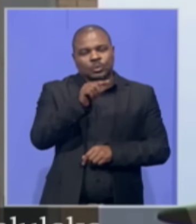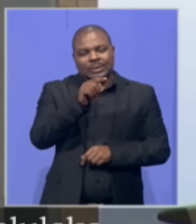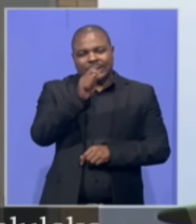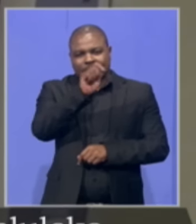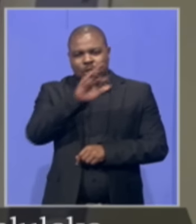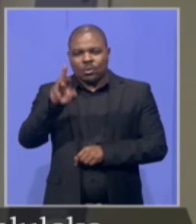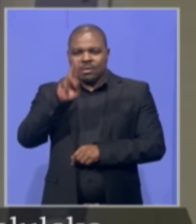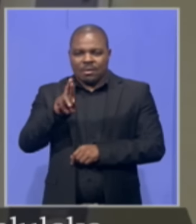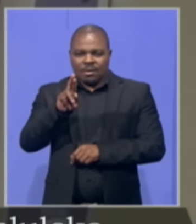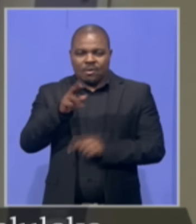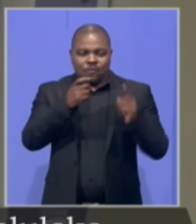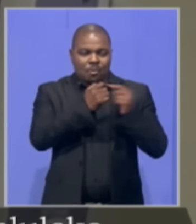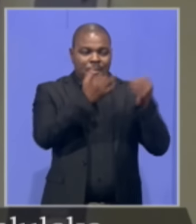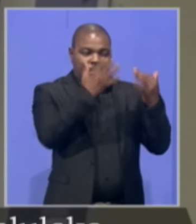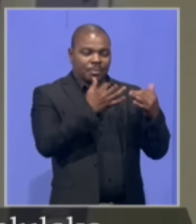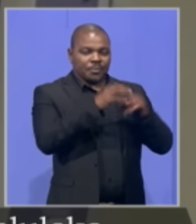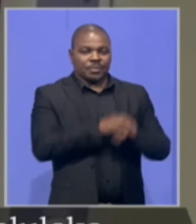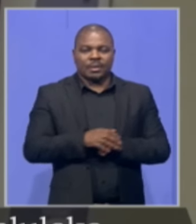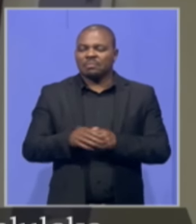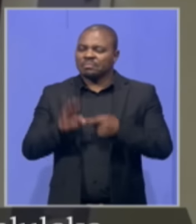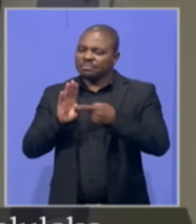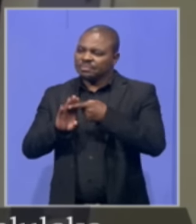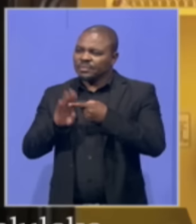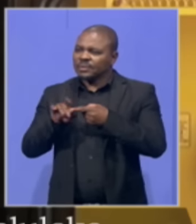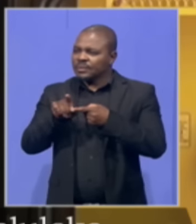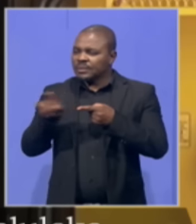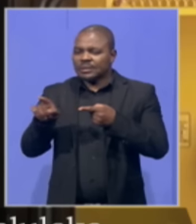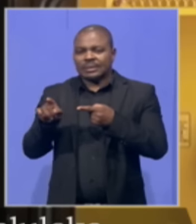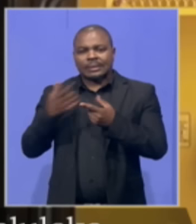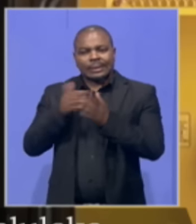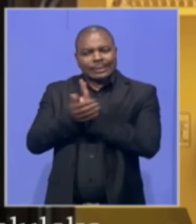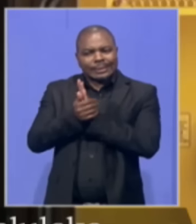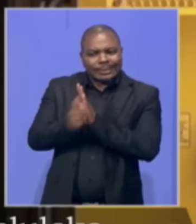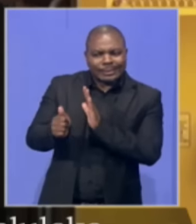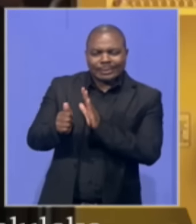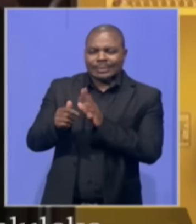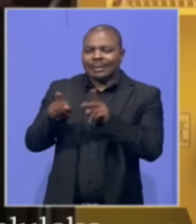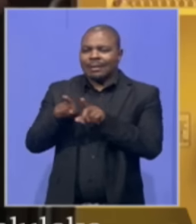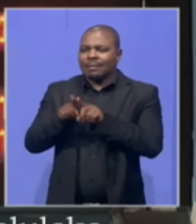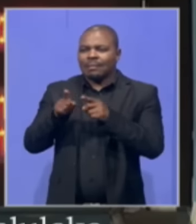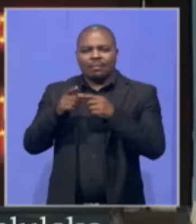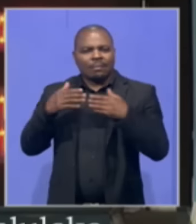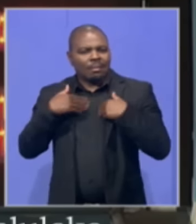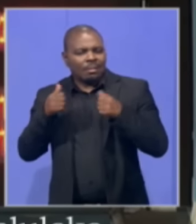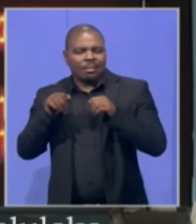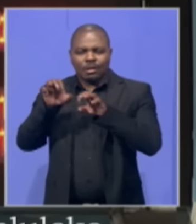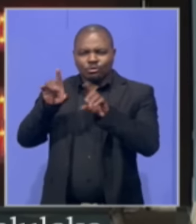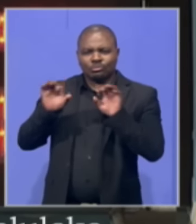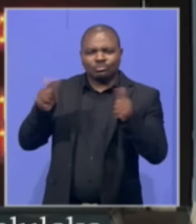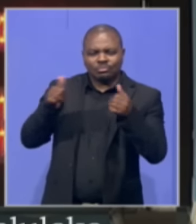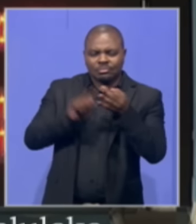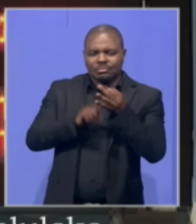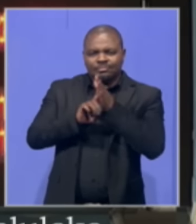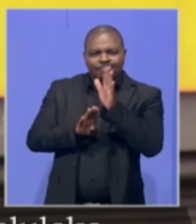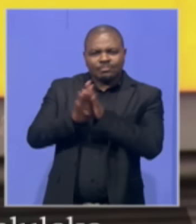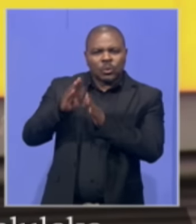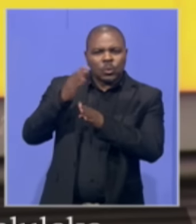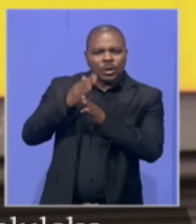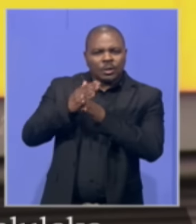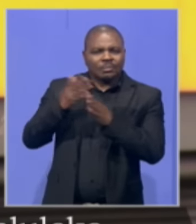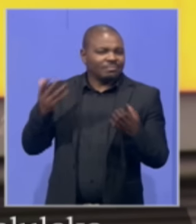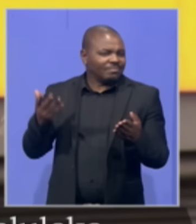tsa tekanyetso kabo. Tsona di akaretsa dinonofo mo lefapheng la boitekanelo le thuto, tlhabololo le tshireletso ya ditiro,